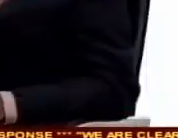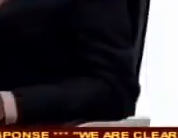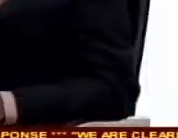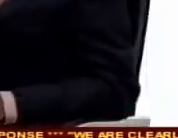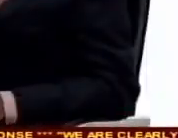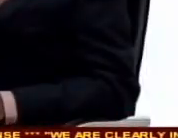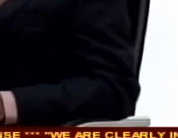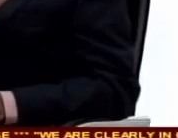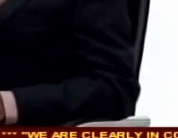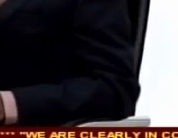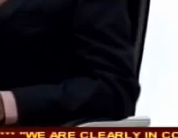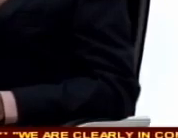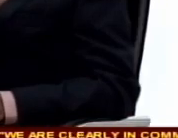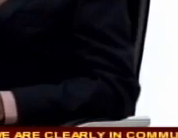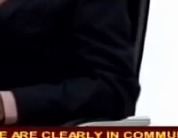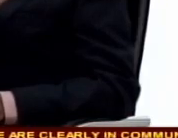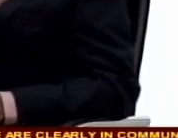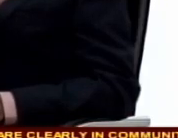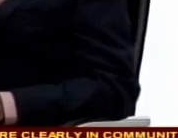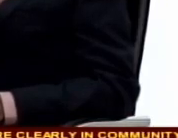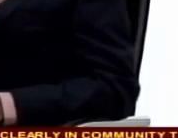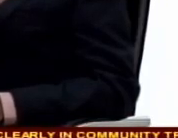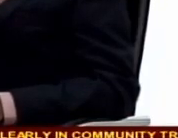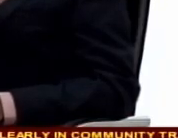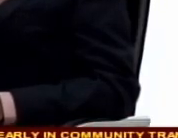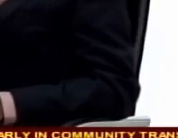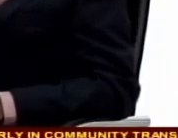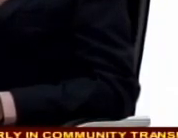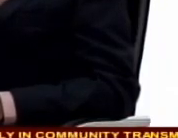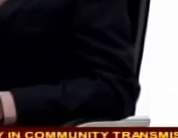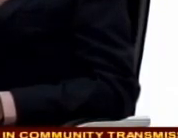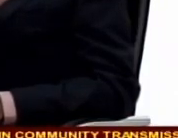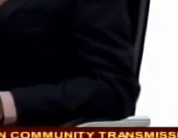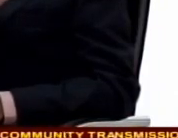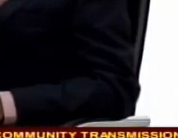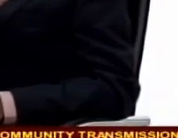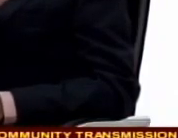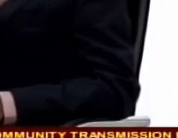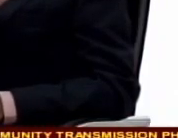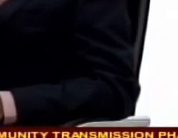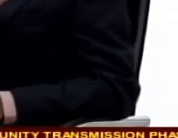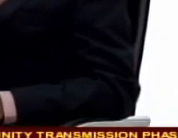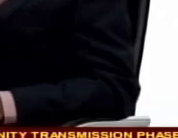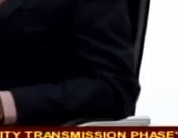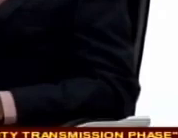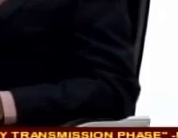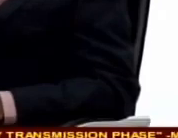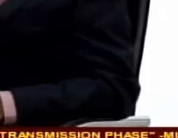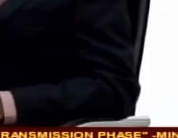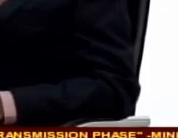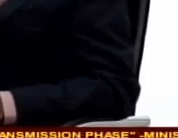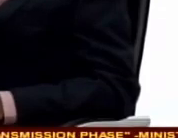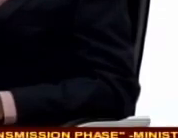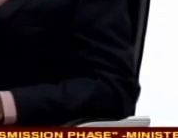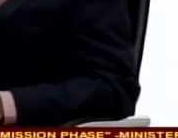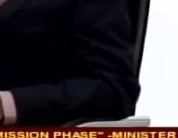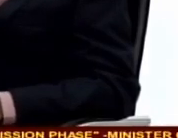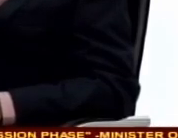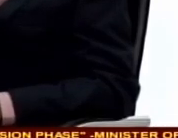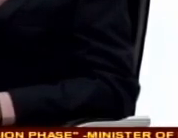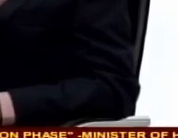can't bury their dead. My mother's body has been in the Maitama District Hospital, Abuja morgue, since the 5th of April. As